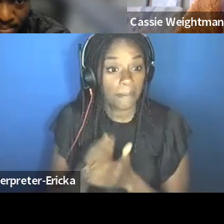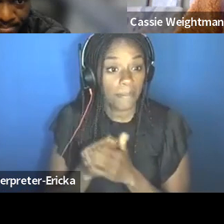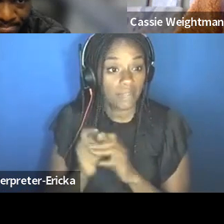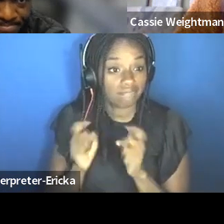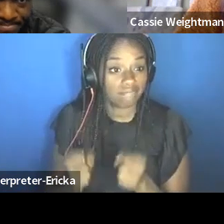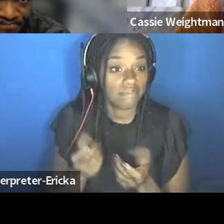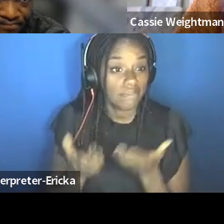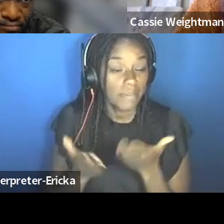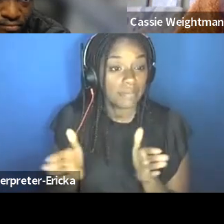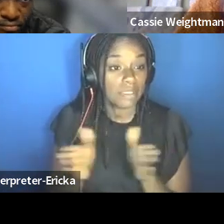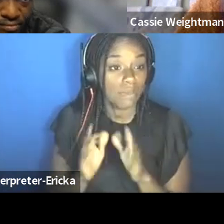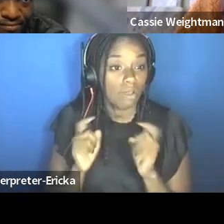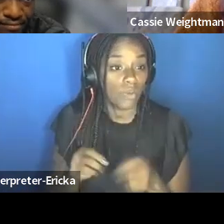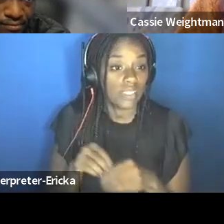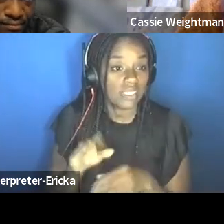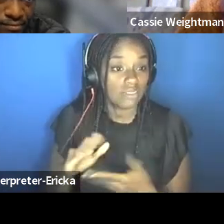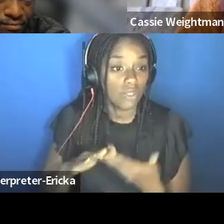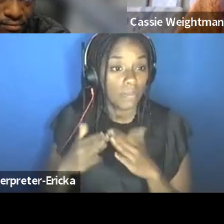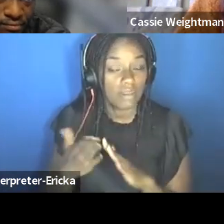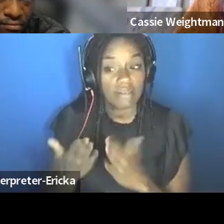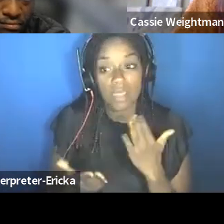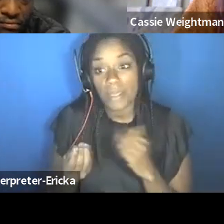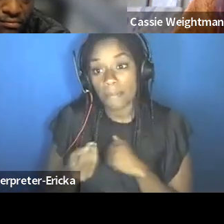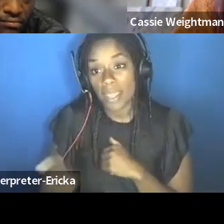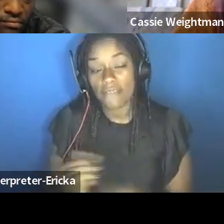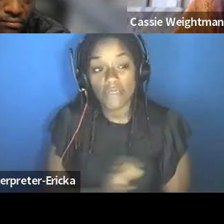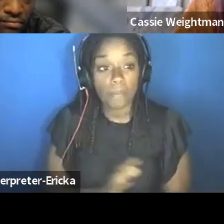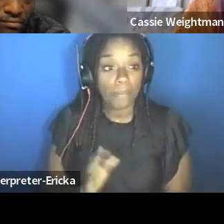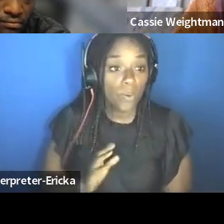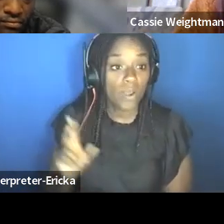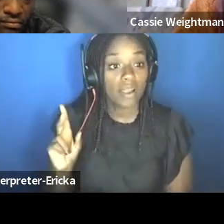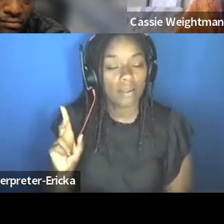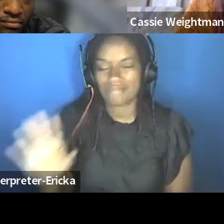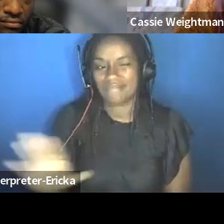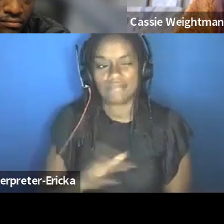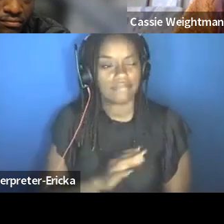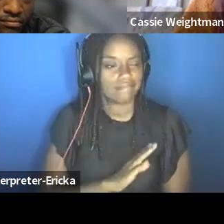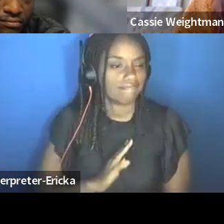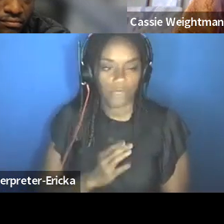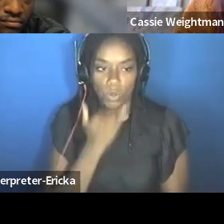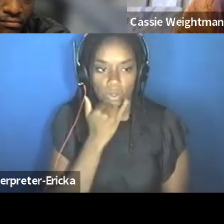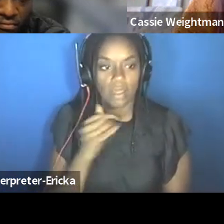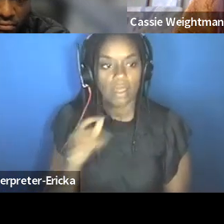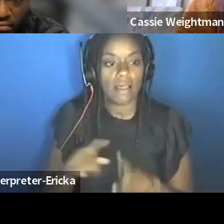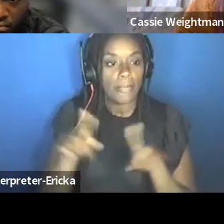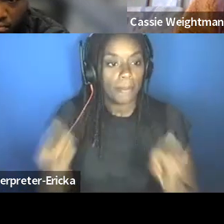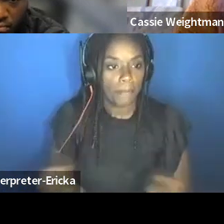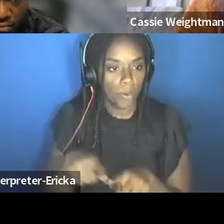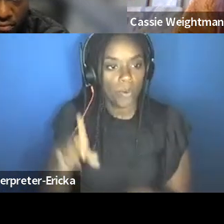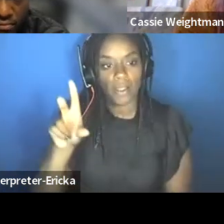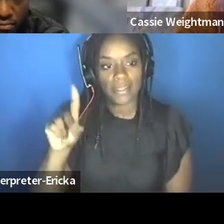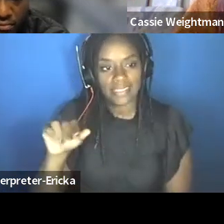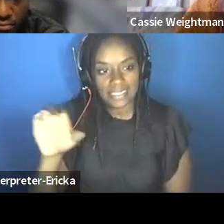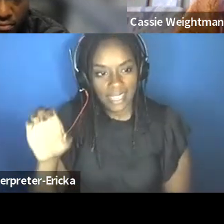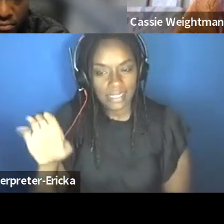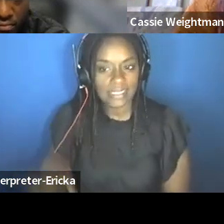grants you can get in your own community to pay for the board, the dice, the little figurines. I don't know any